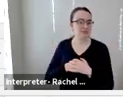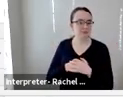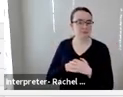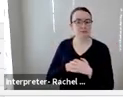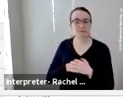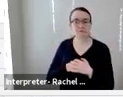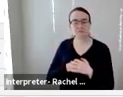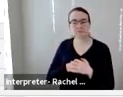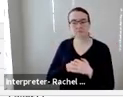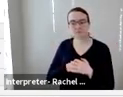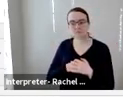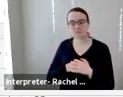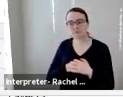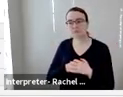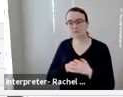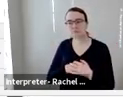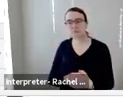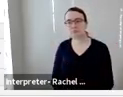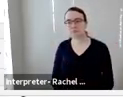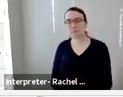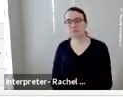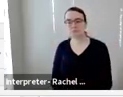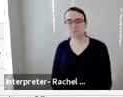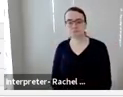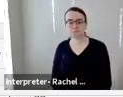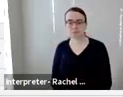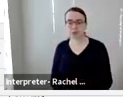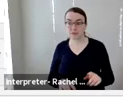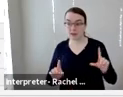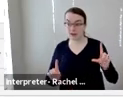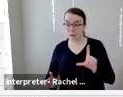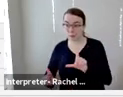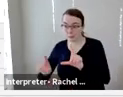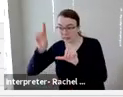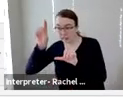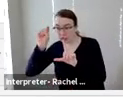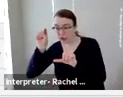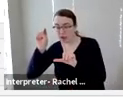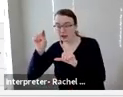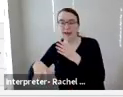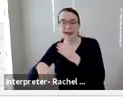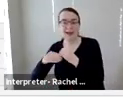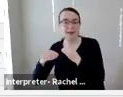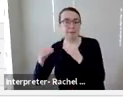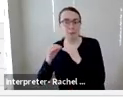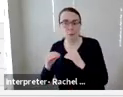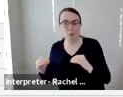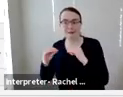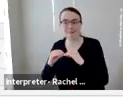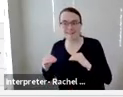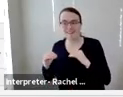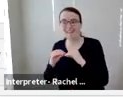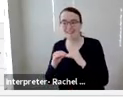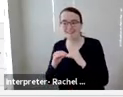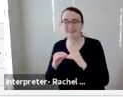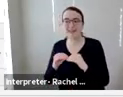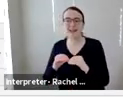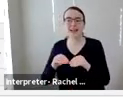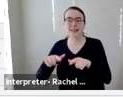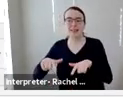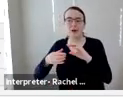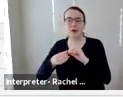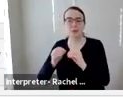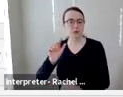detail, okay? And as I come up here, I start to add more to it. And layer 24